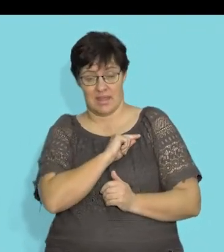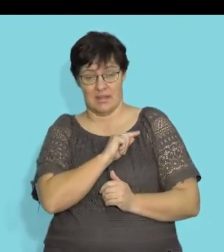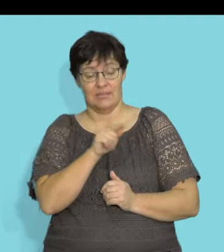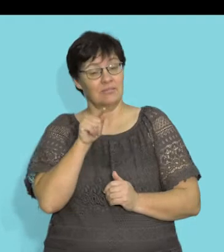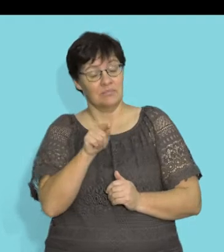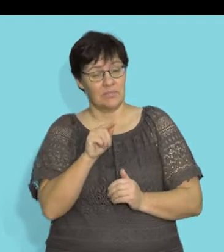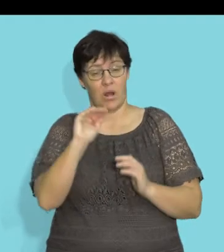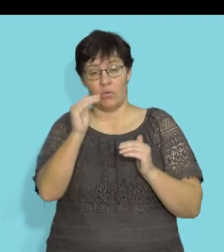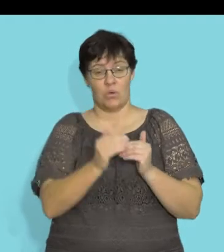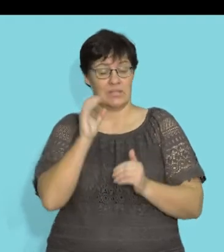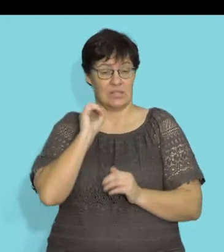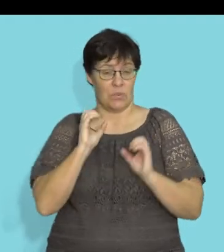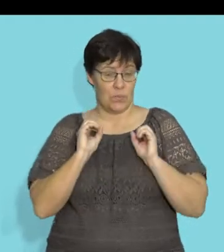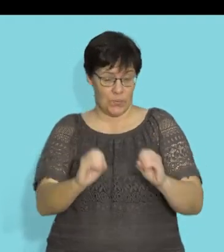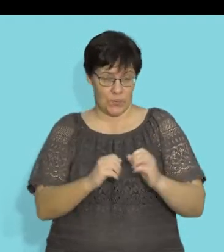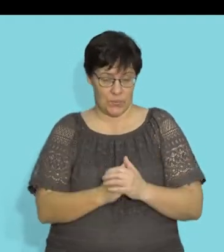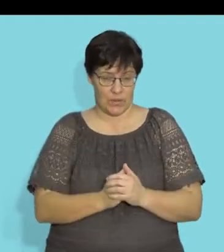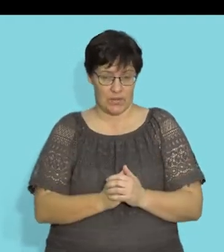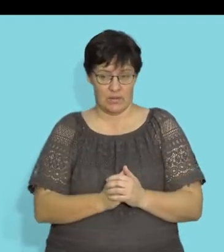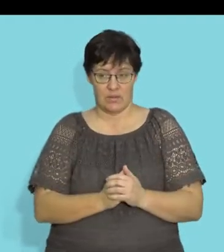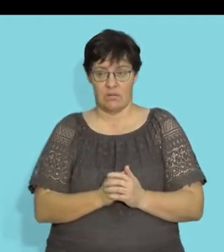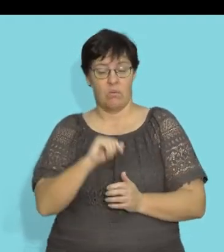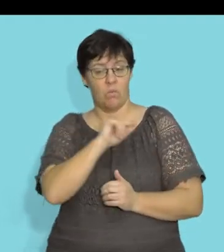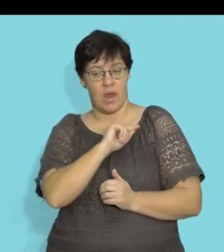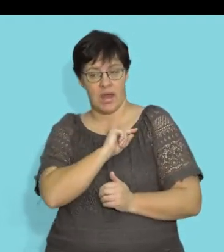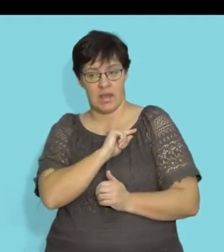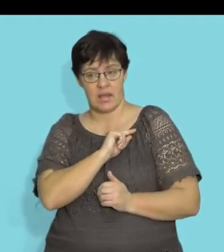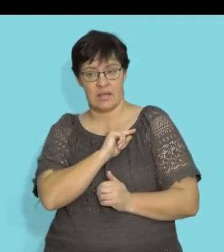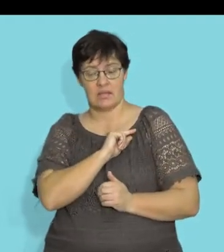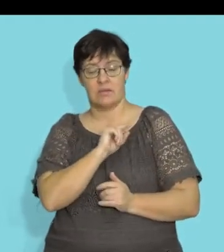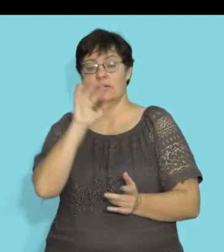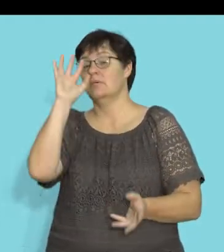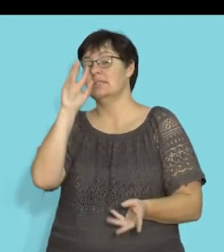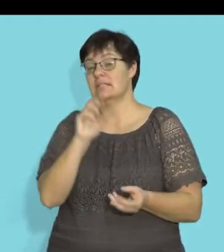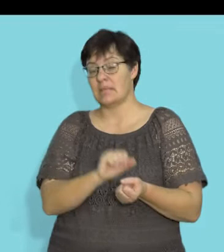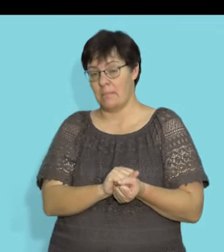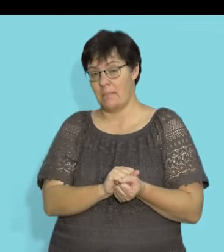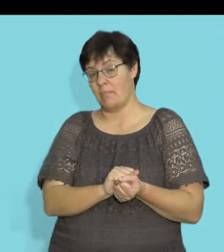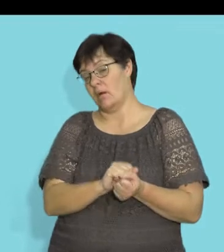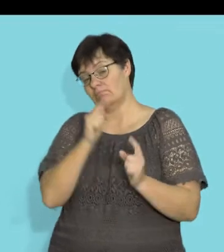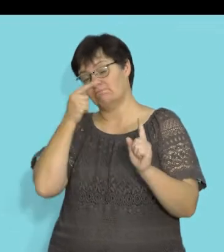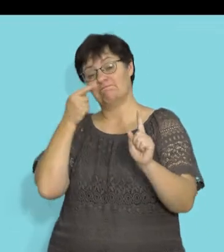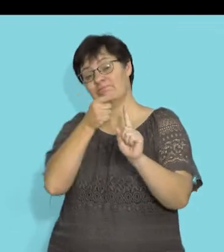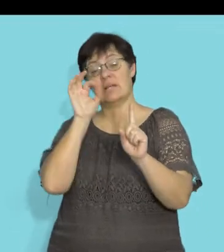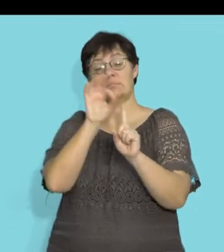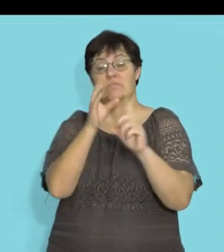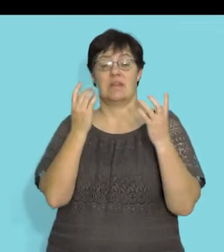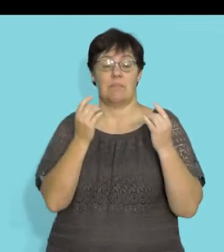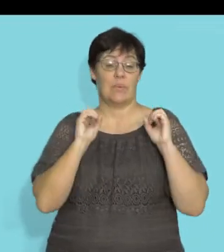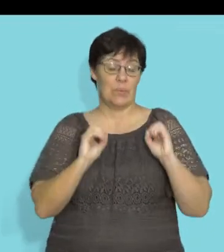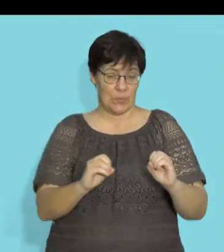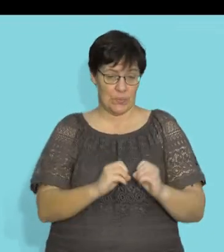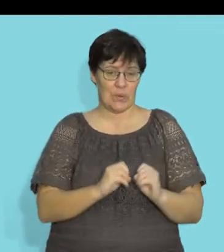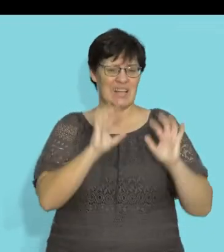terms are not getting closer to 0, and because their sums are not heading towards a specific